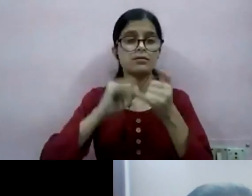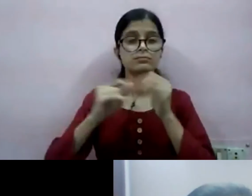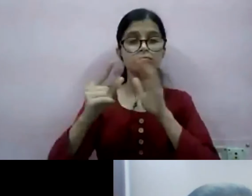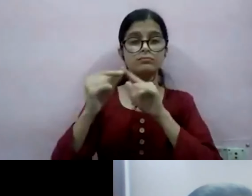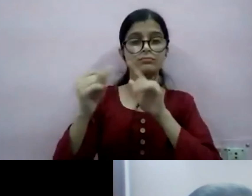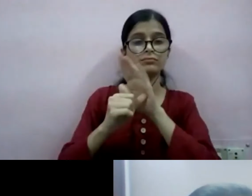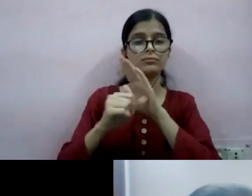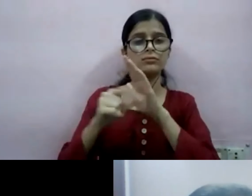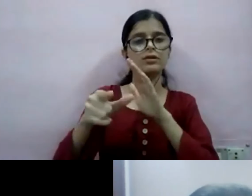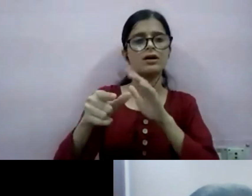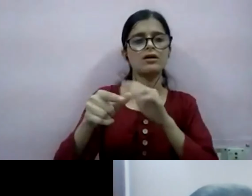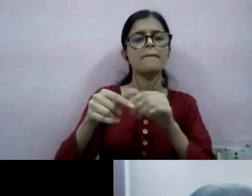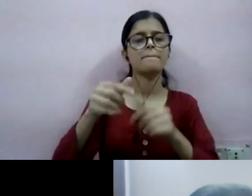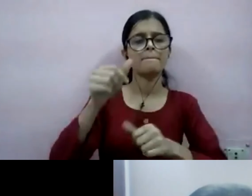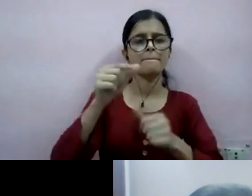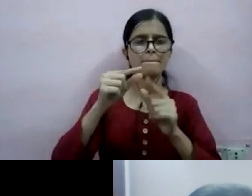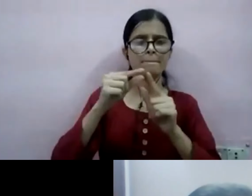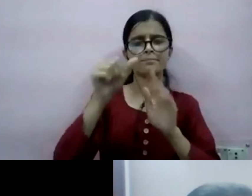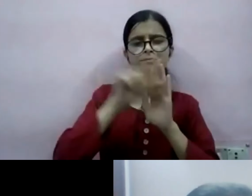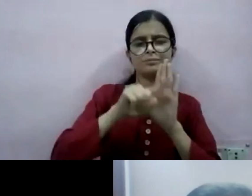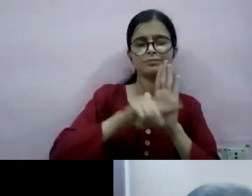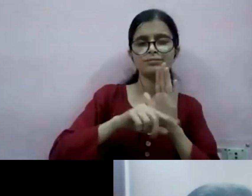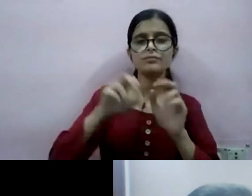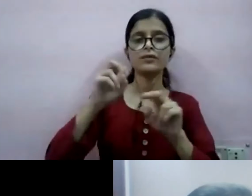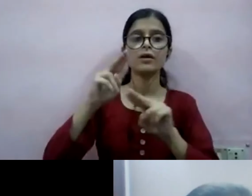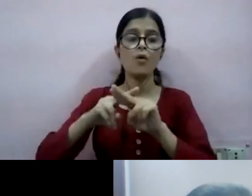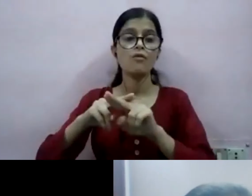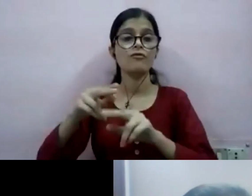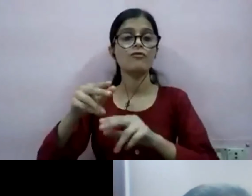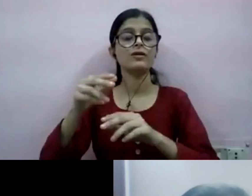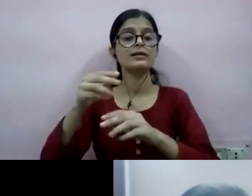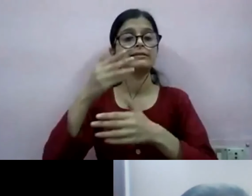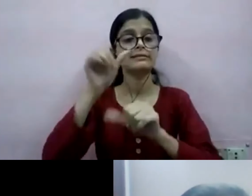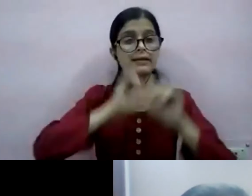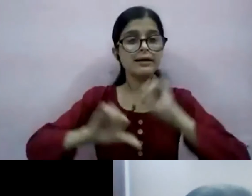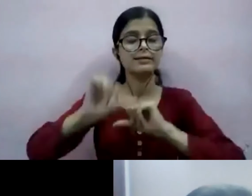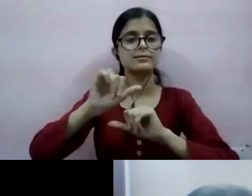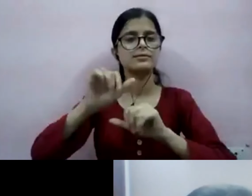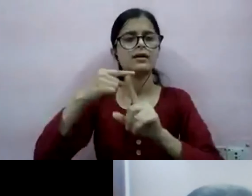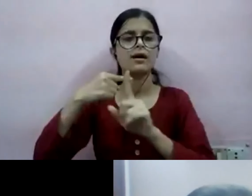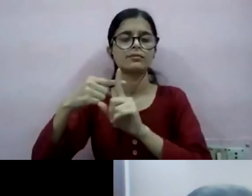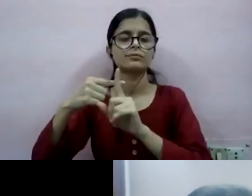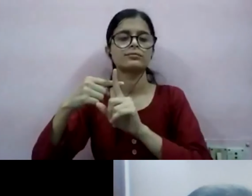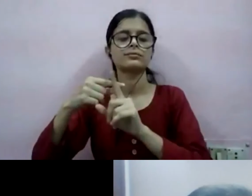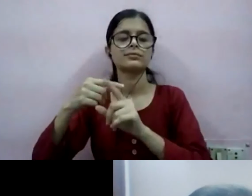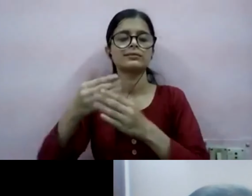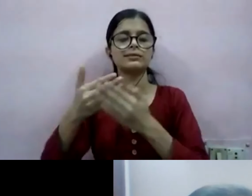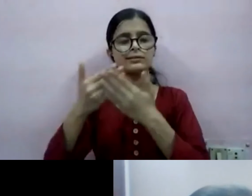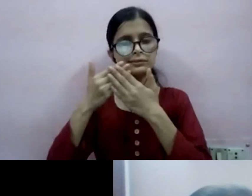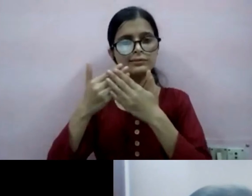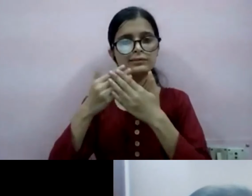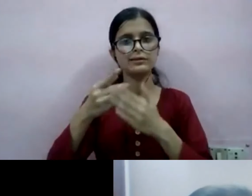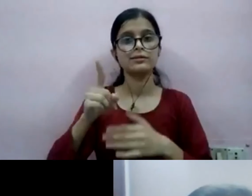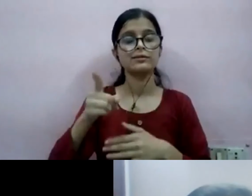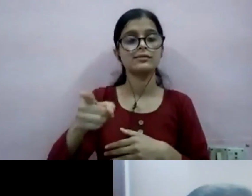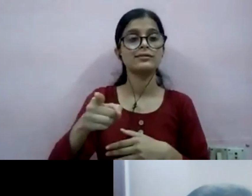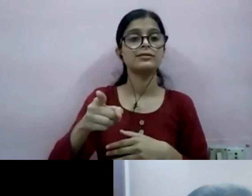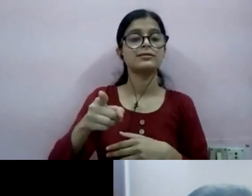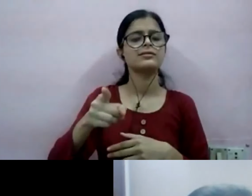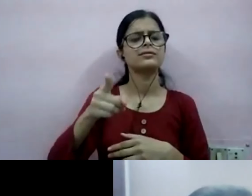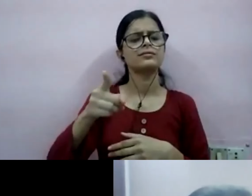Design Studies at the National Institute of Design. And since 2017, she has been heading the